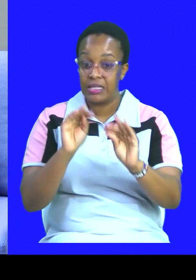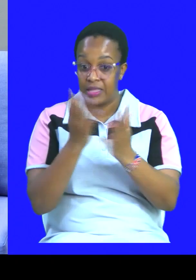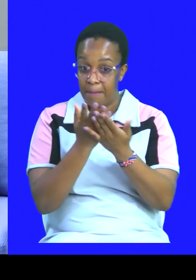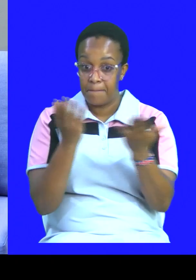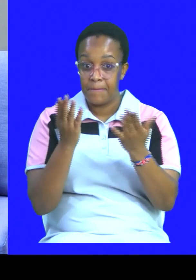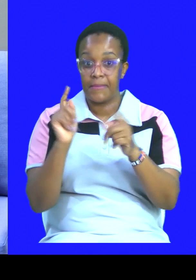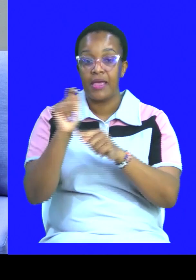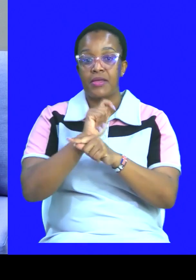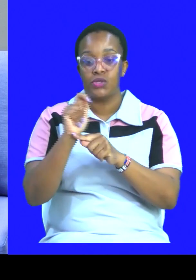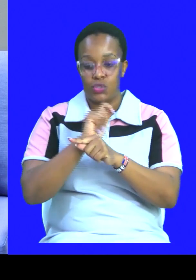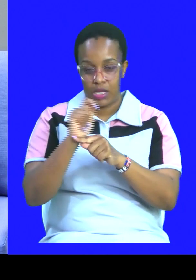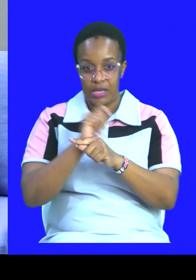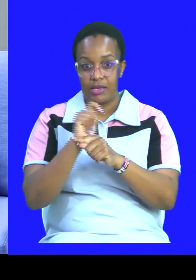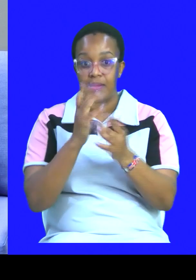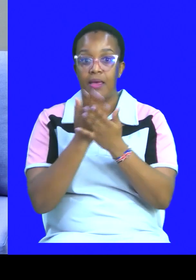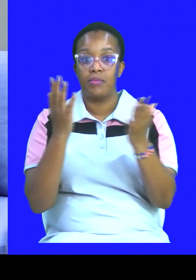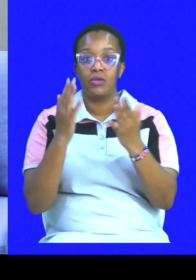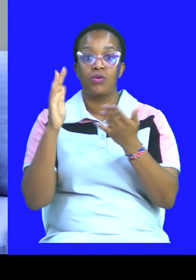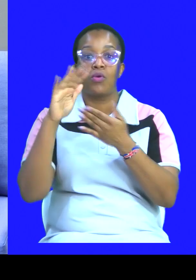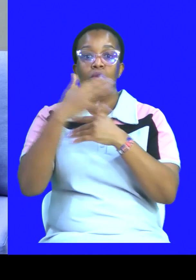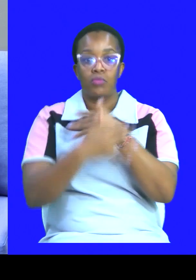in computer basic skills.